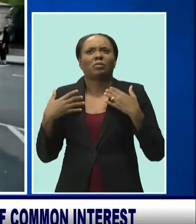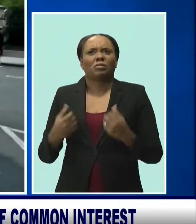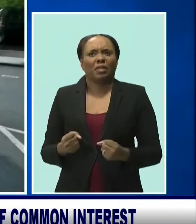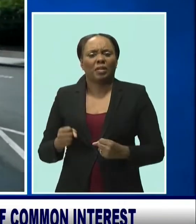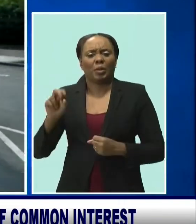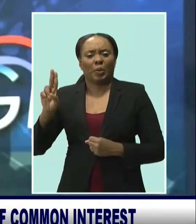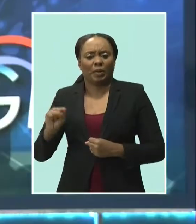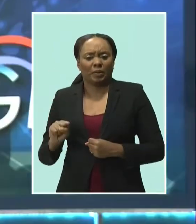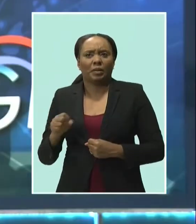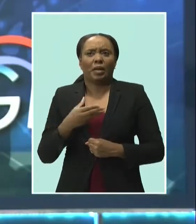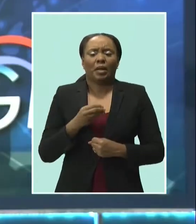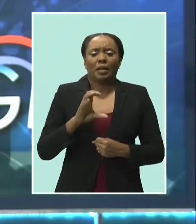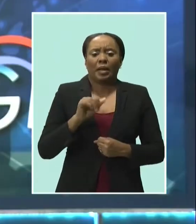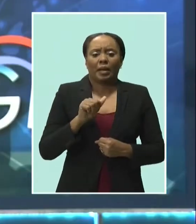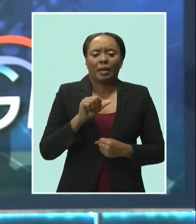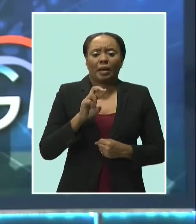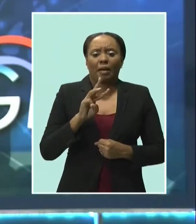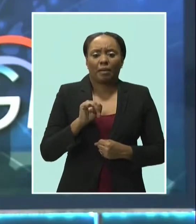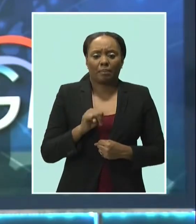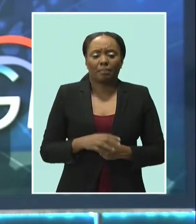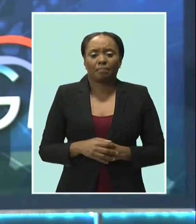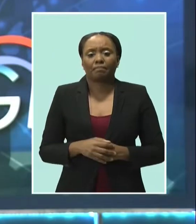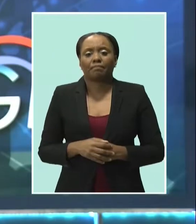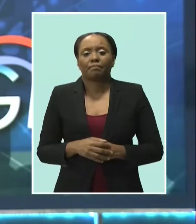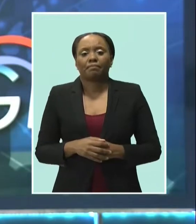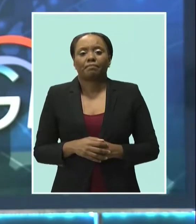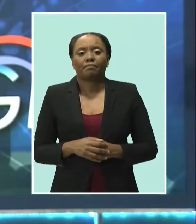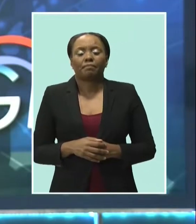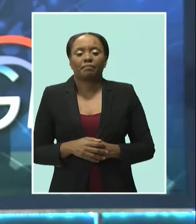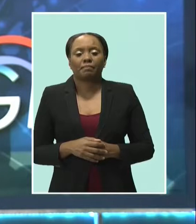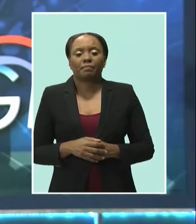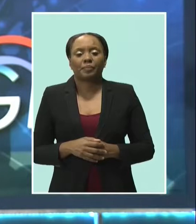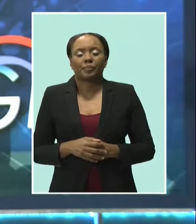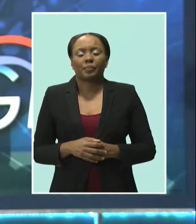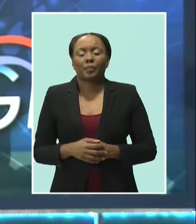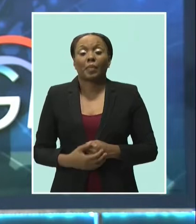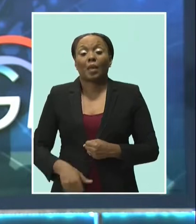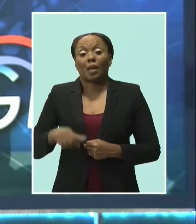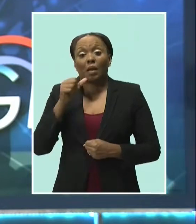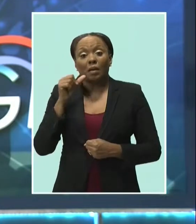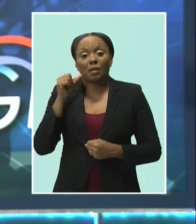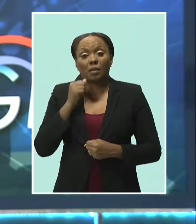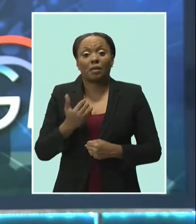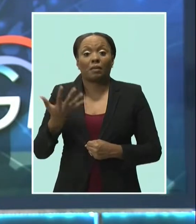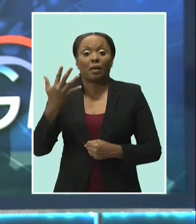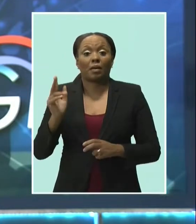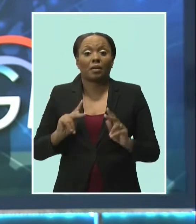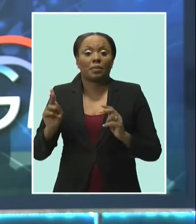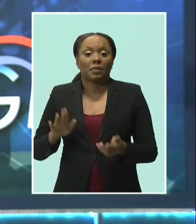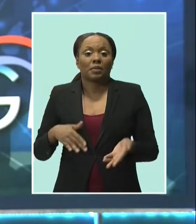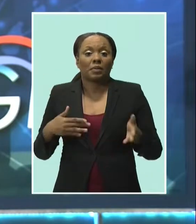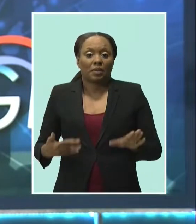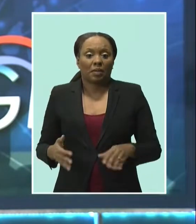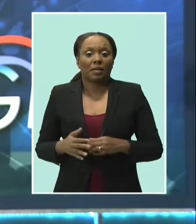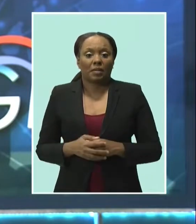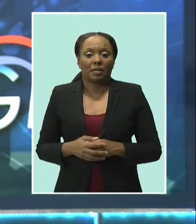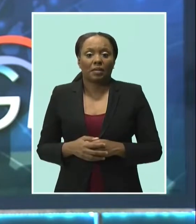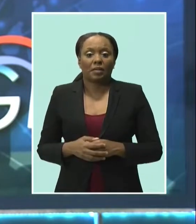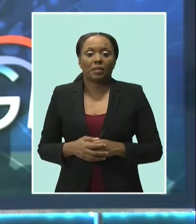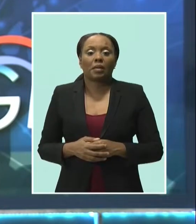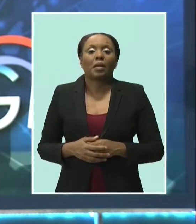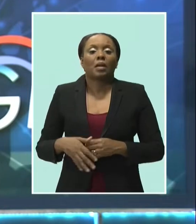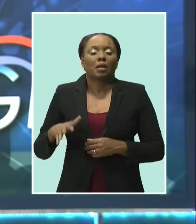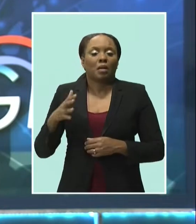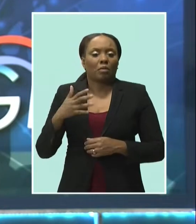CARICOM. 5 people succumbed to COVID-19 yesterday. 3 of the 5 deaths were previously